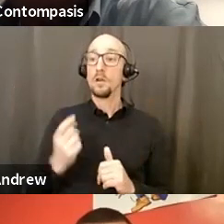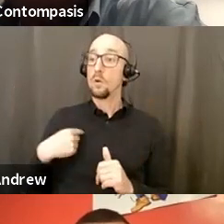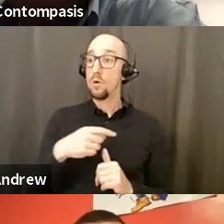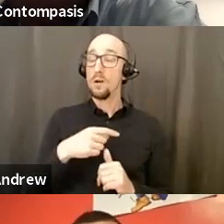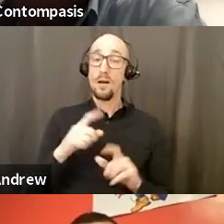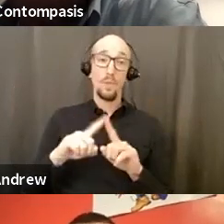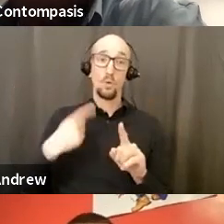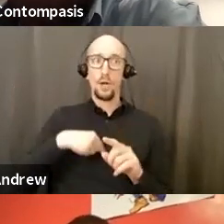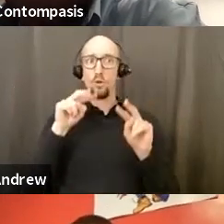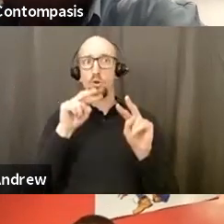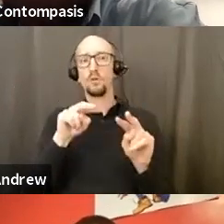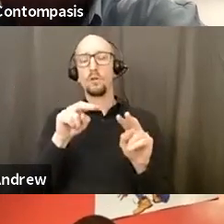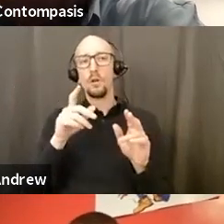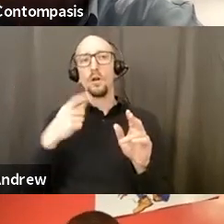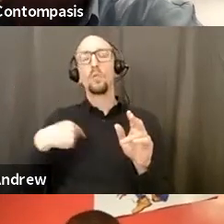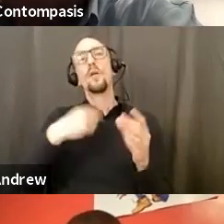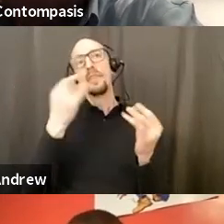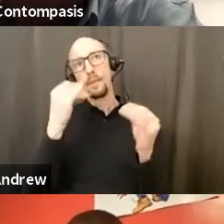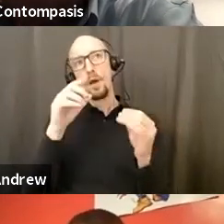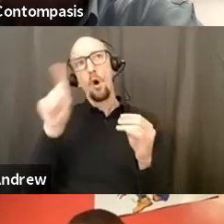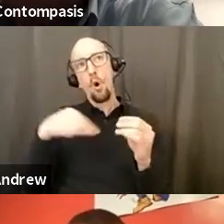only the first two terms of the sixth grade.